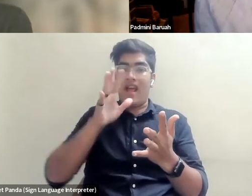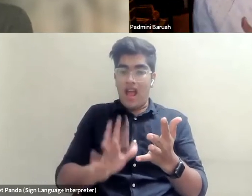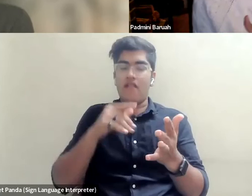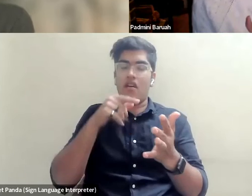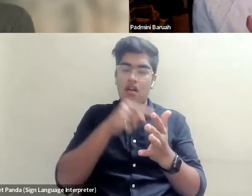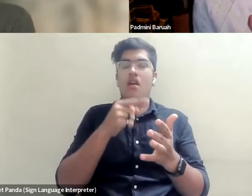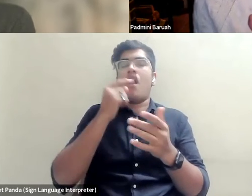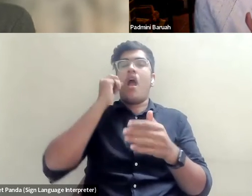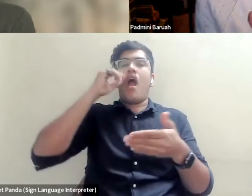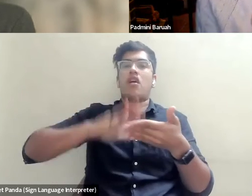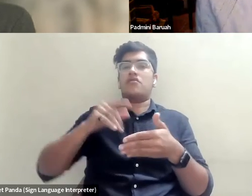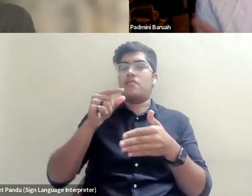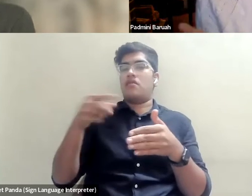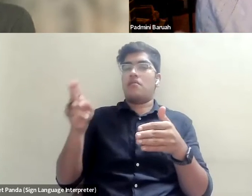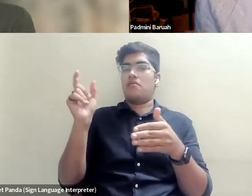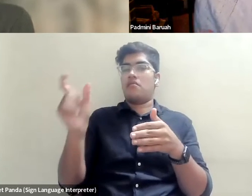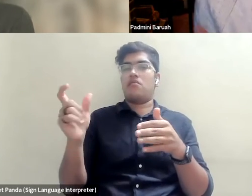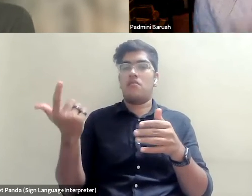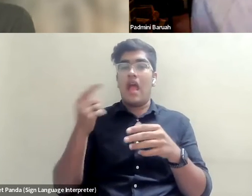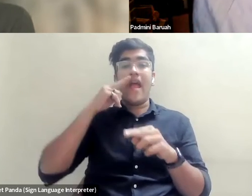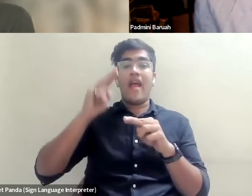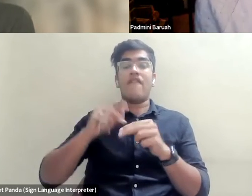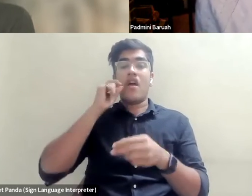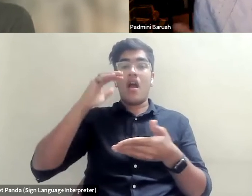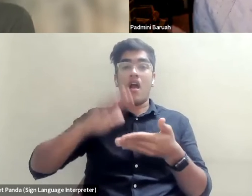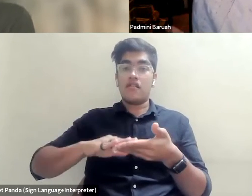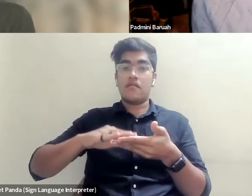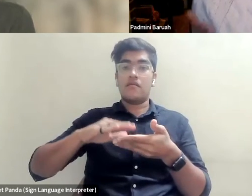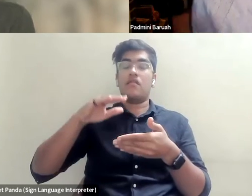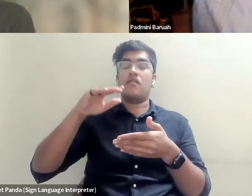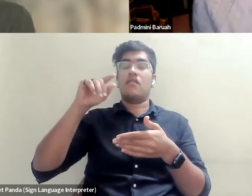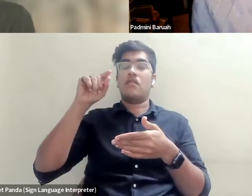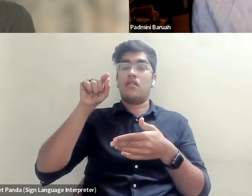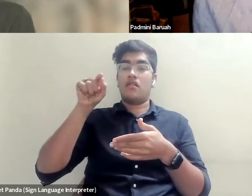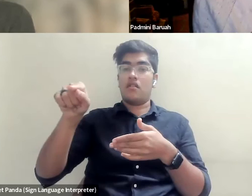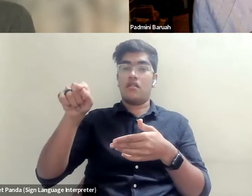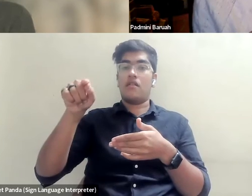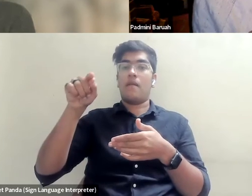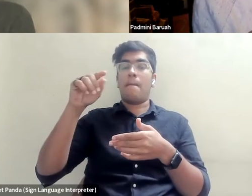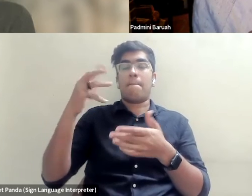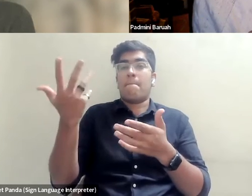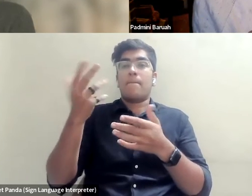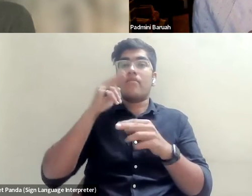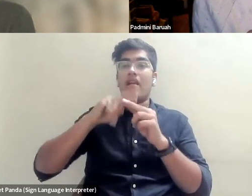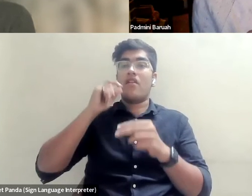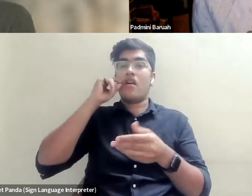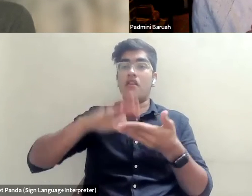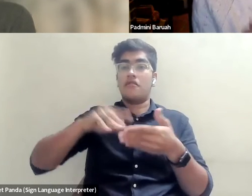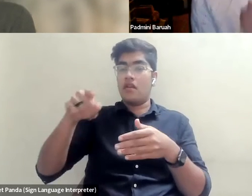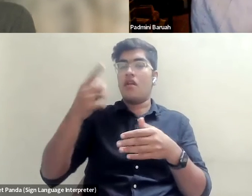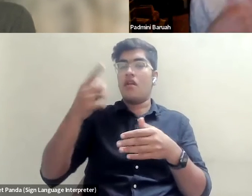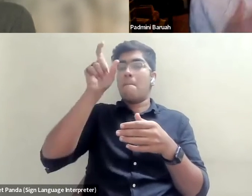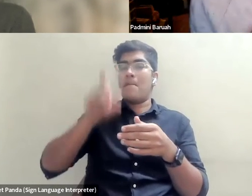citizen, the person married to the husband, or I should say spouse, is not going to be considered a citizen.